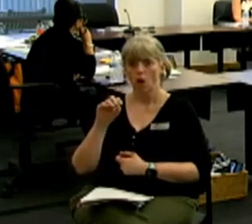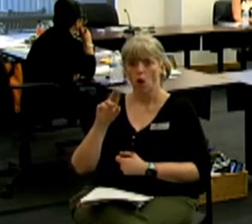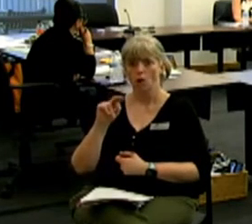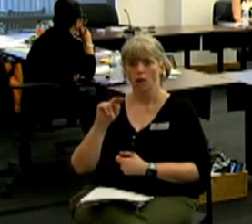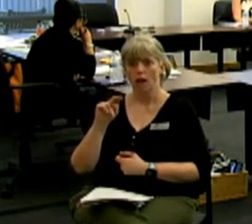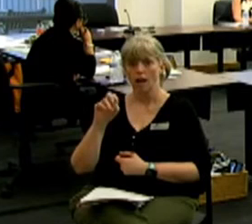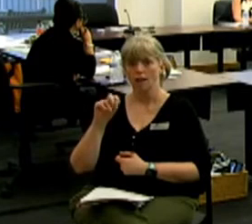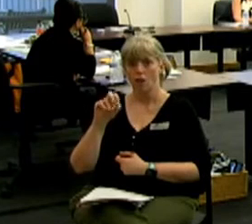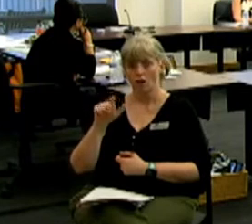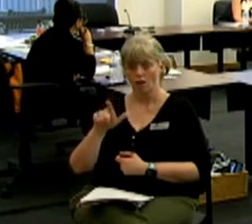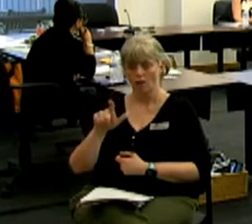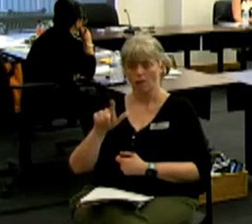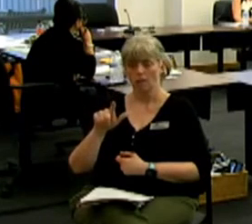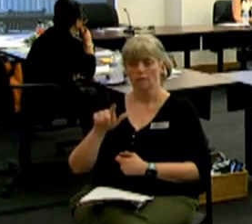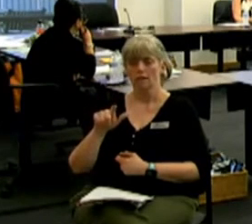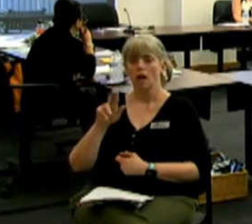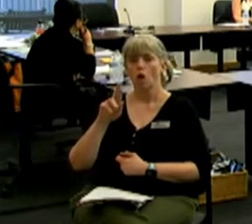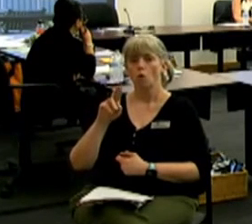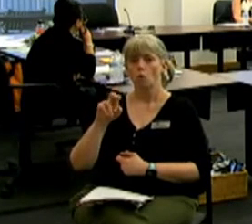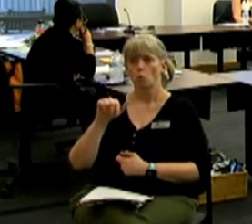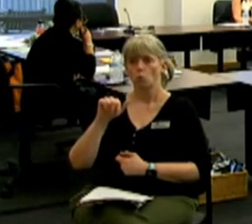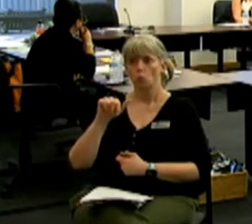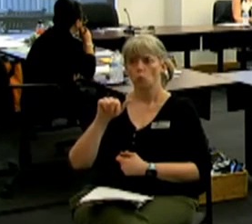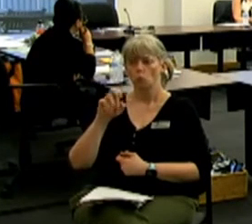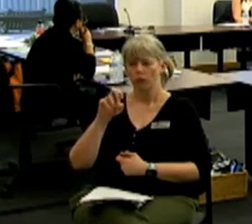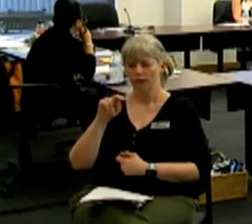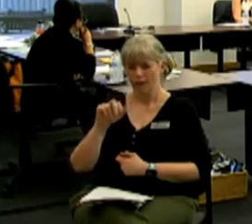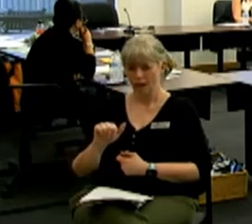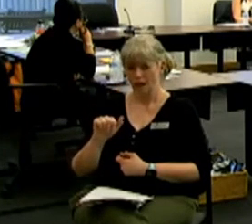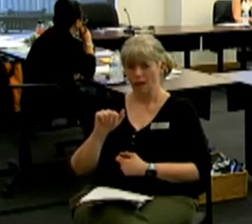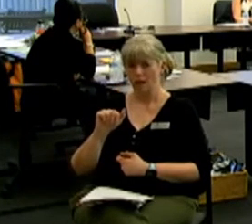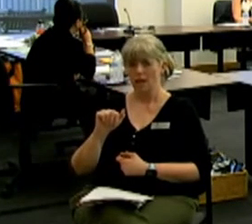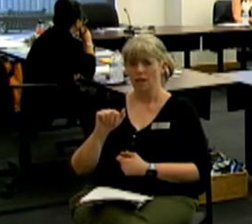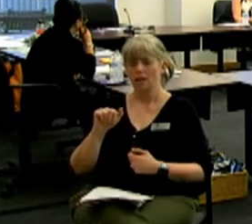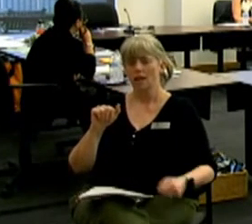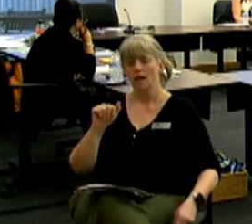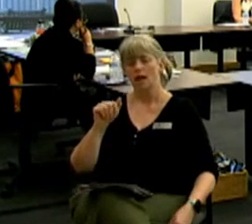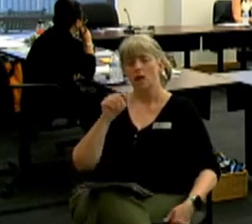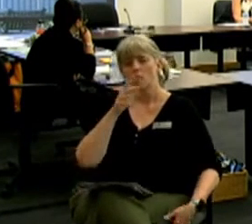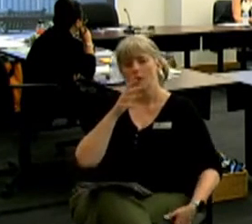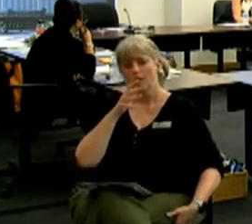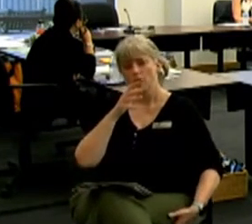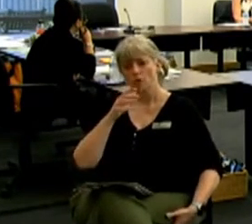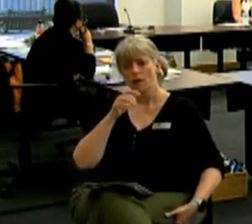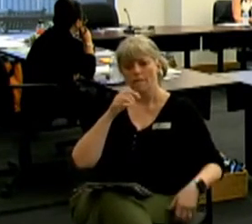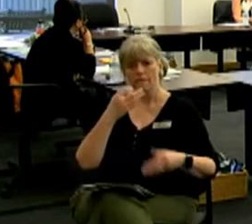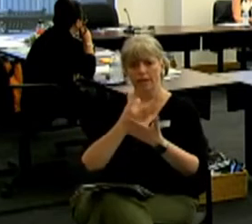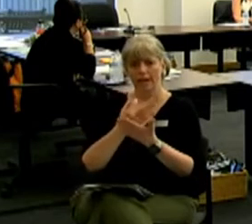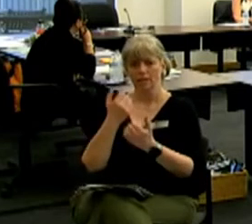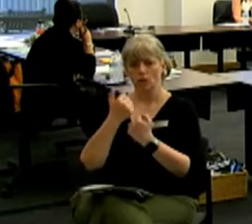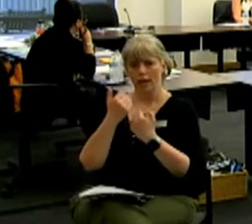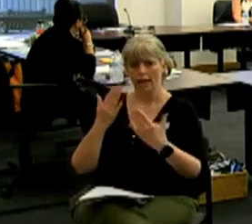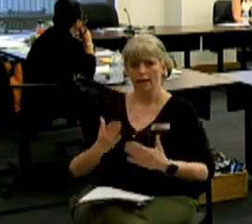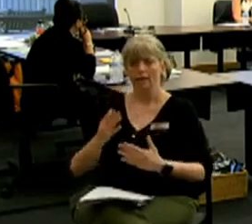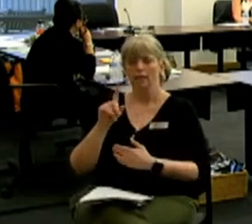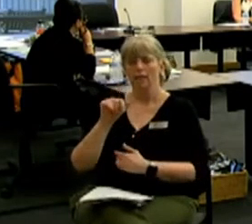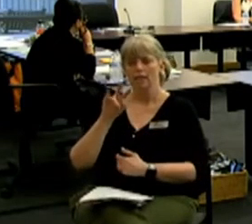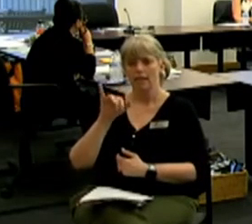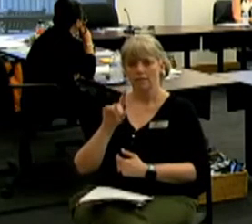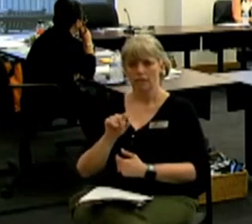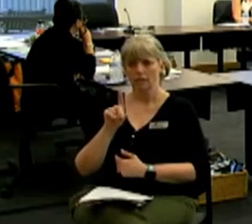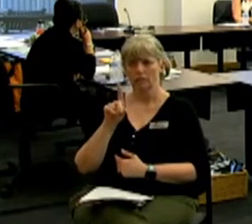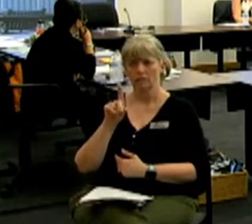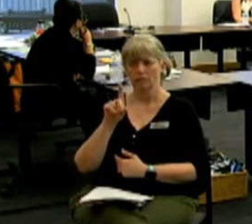Chairman O'Connell; Rena Reyes, mother of Maribel Ruiz, financial aid; and David Catron,